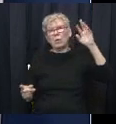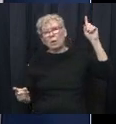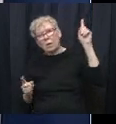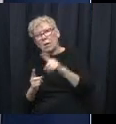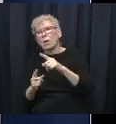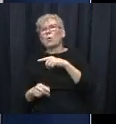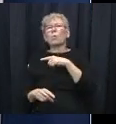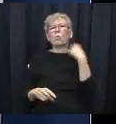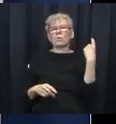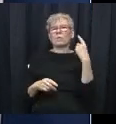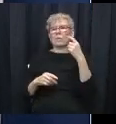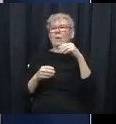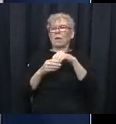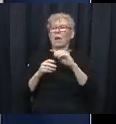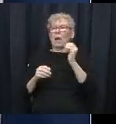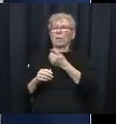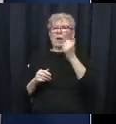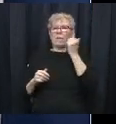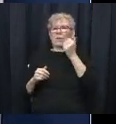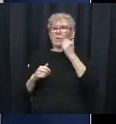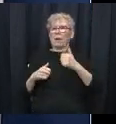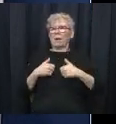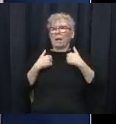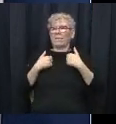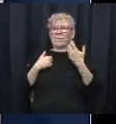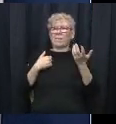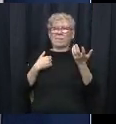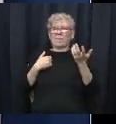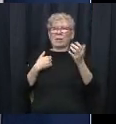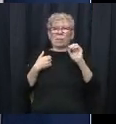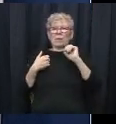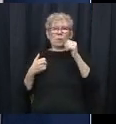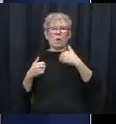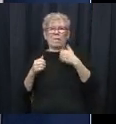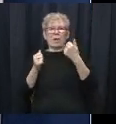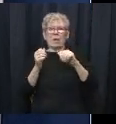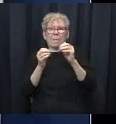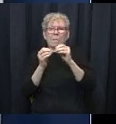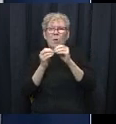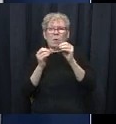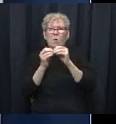what's been publicly reported. And that's why there was a question earlier. It could be